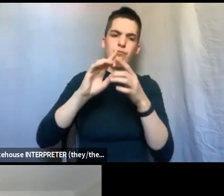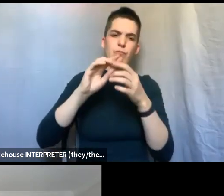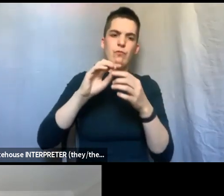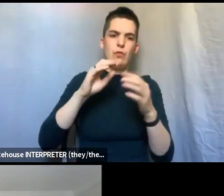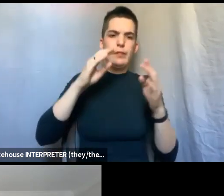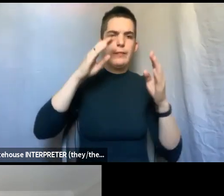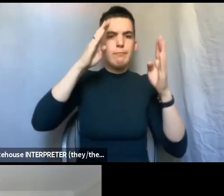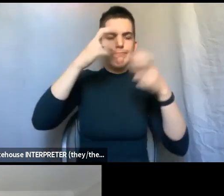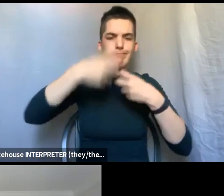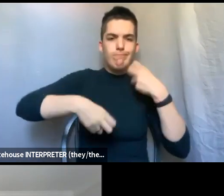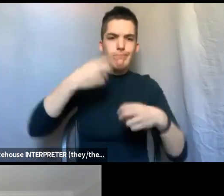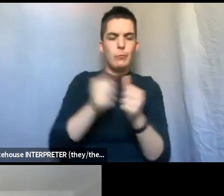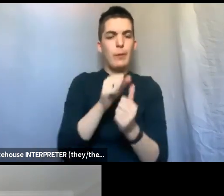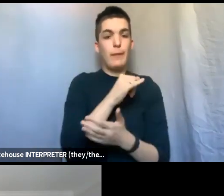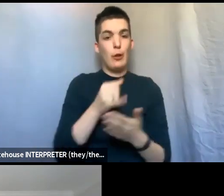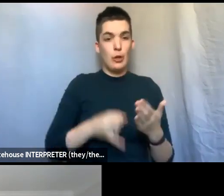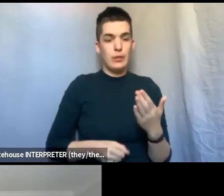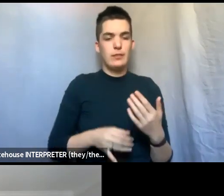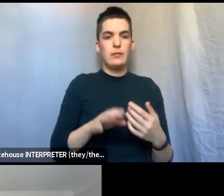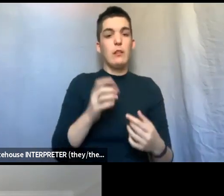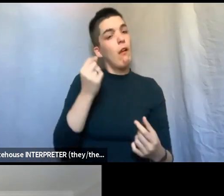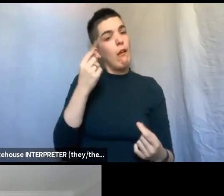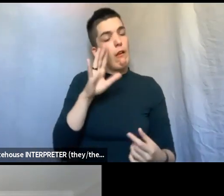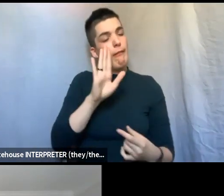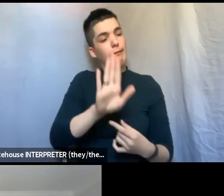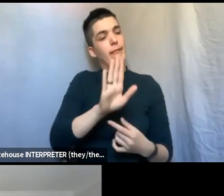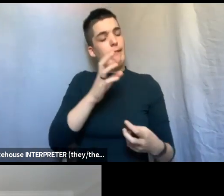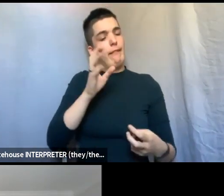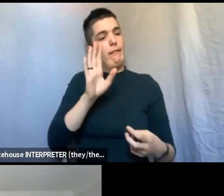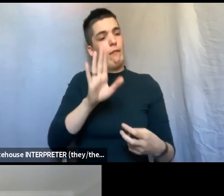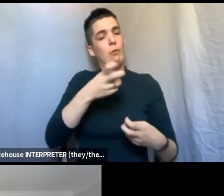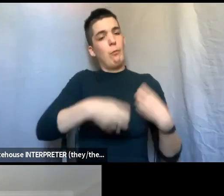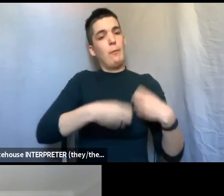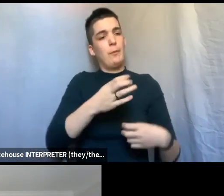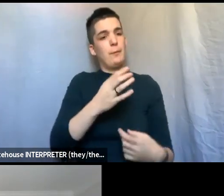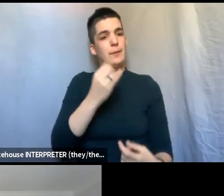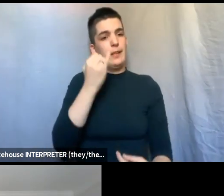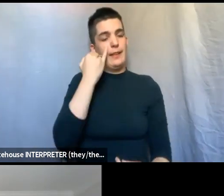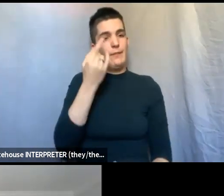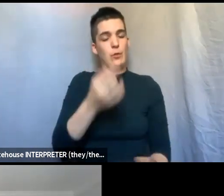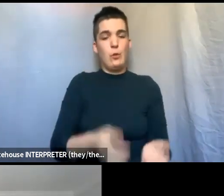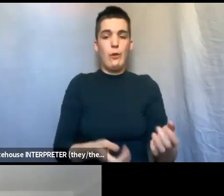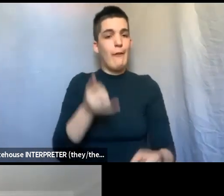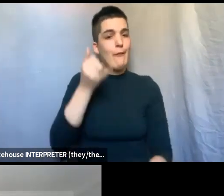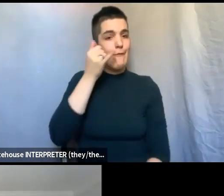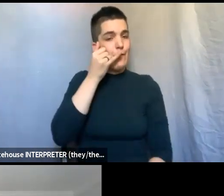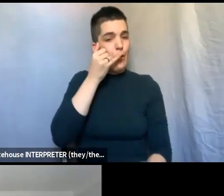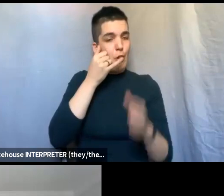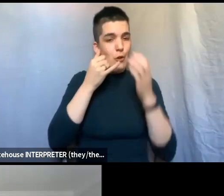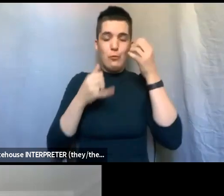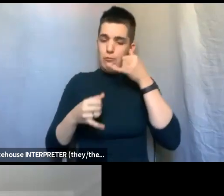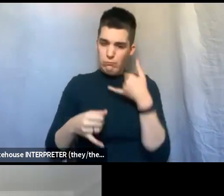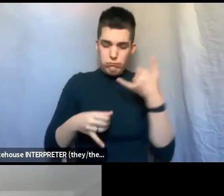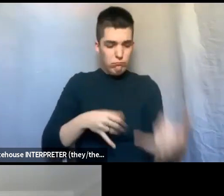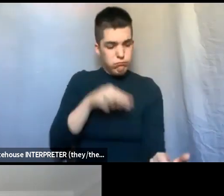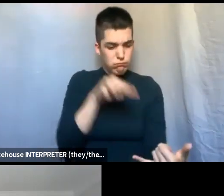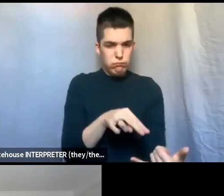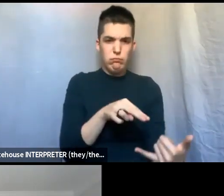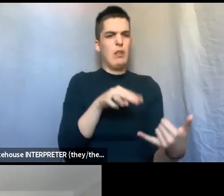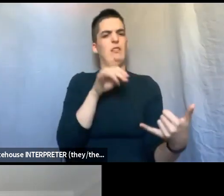is in each of your hands. Hold out your cell phone and you'll see a lot of trouble coming out of that cell